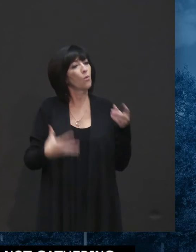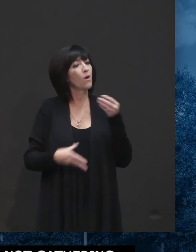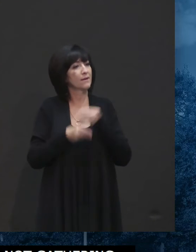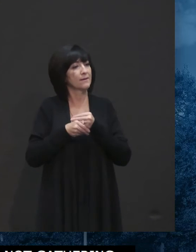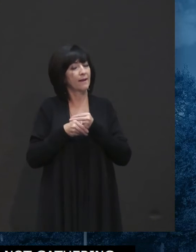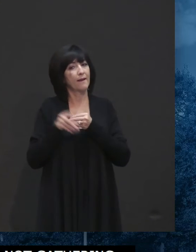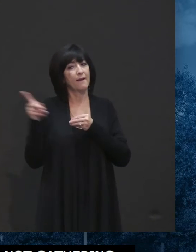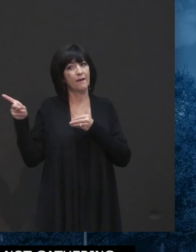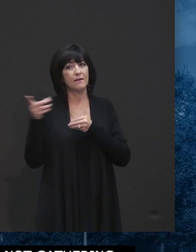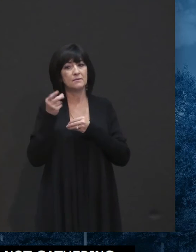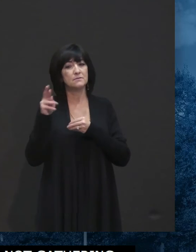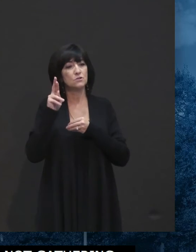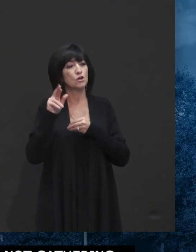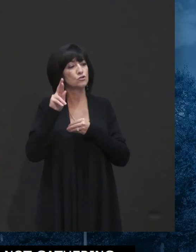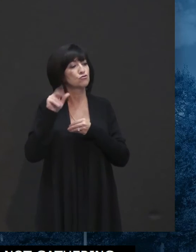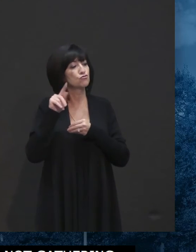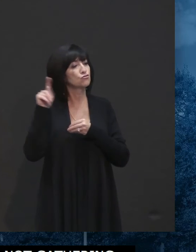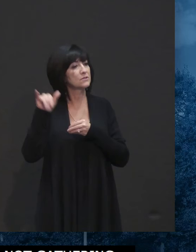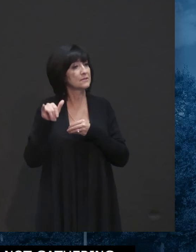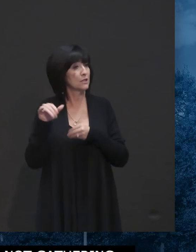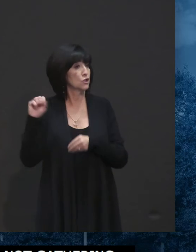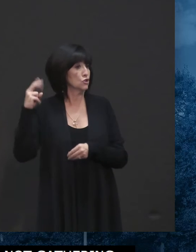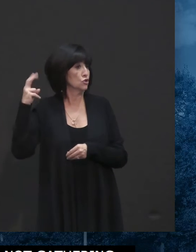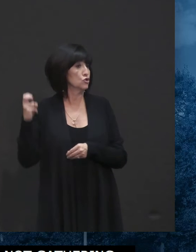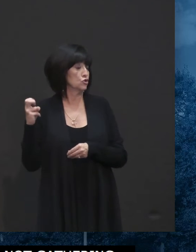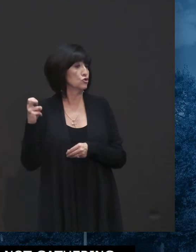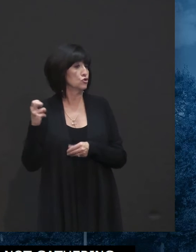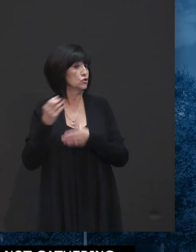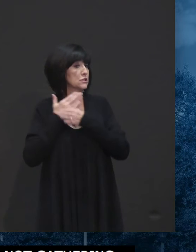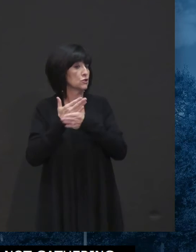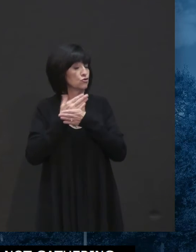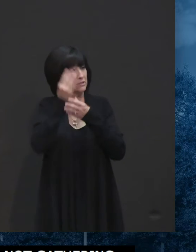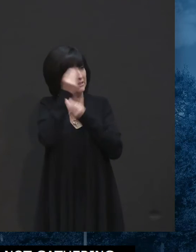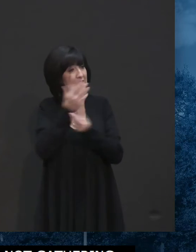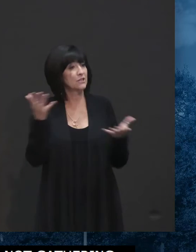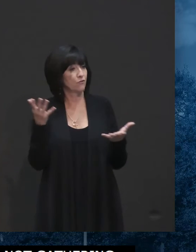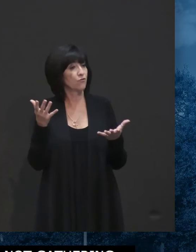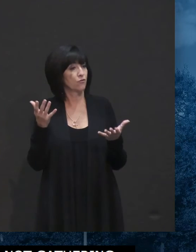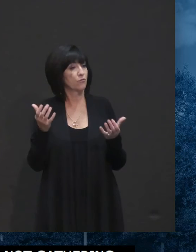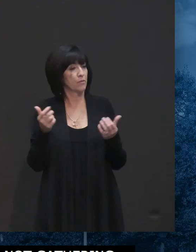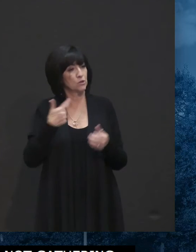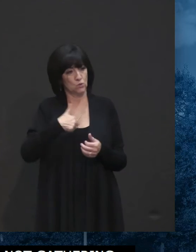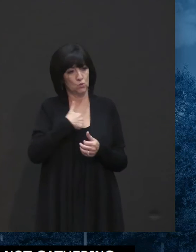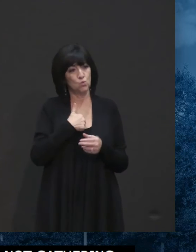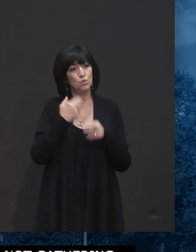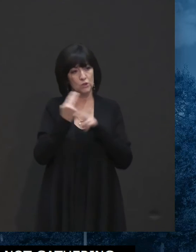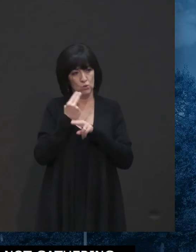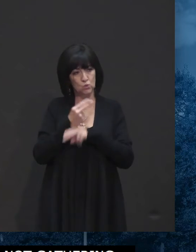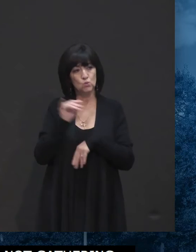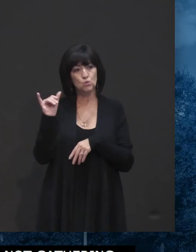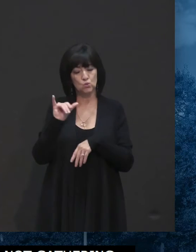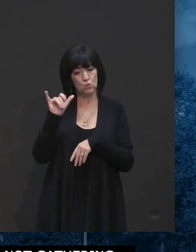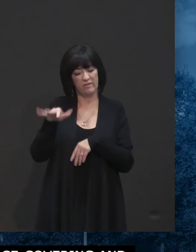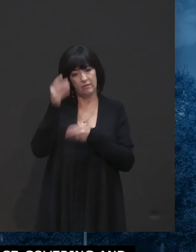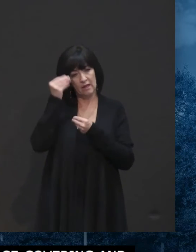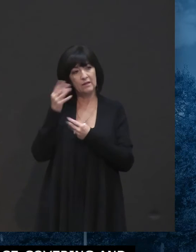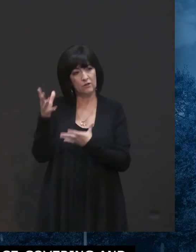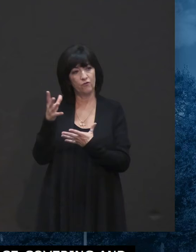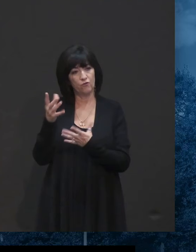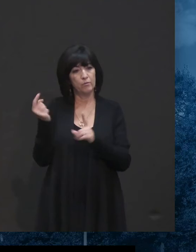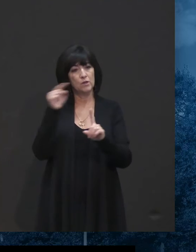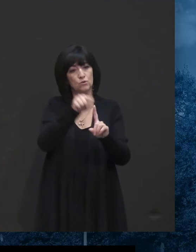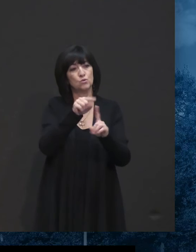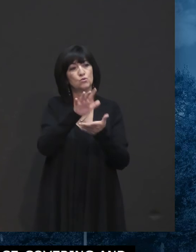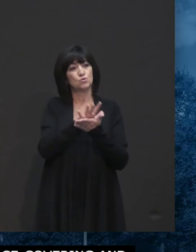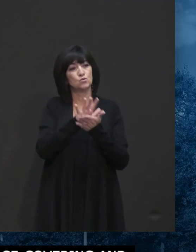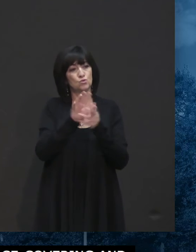for Dr. Rattay is, she shares this information with us, and we also use that to go back to the school district. So Delmar and I